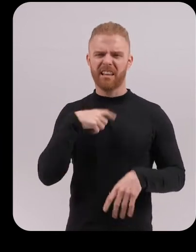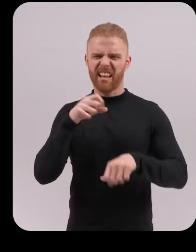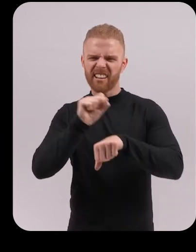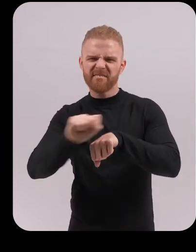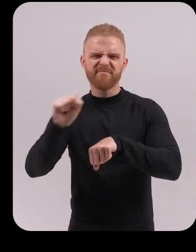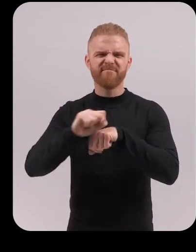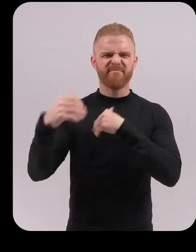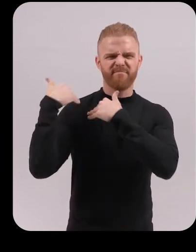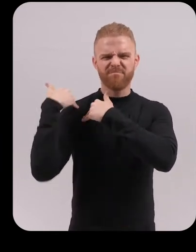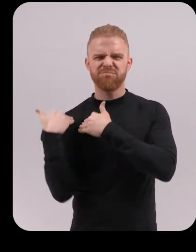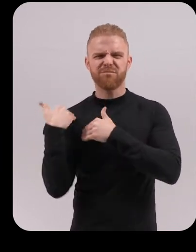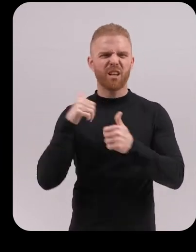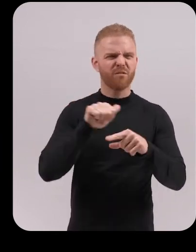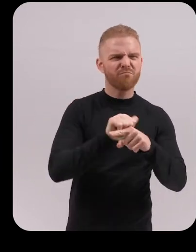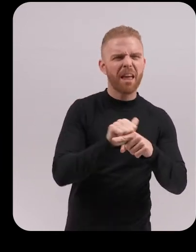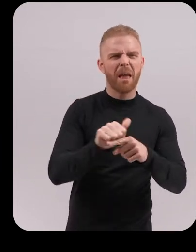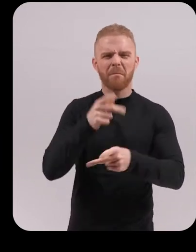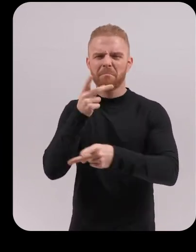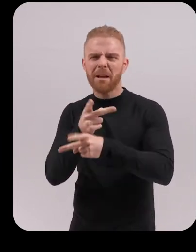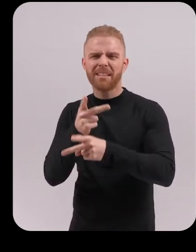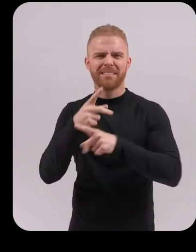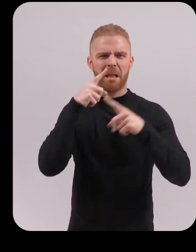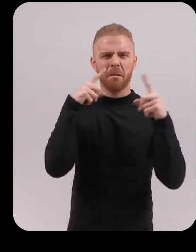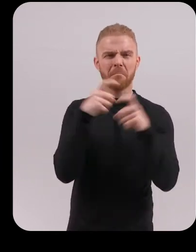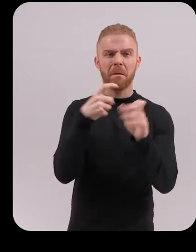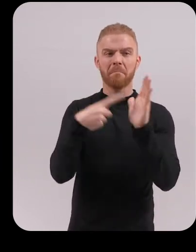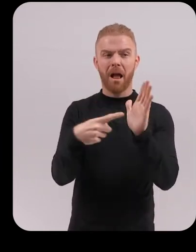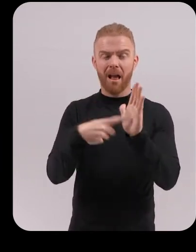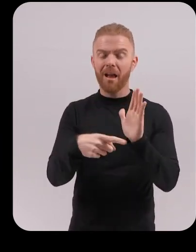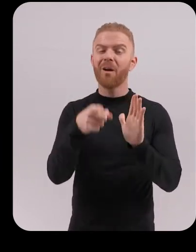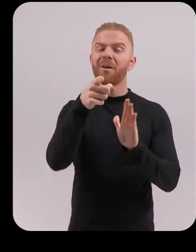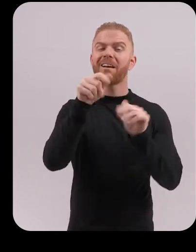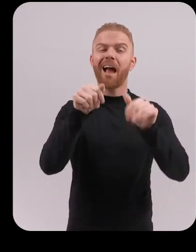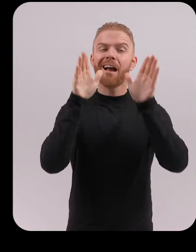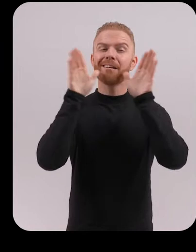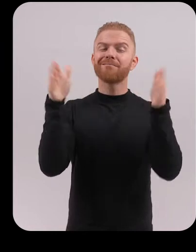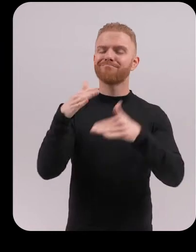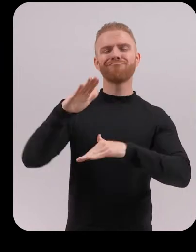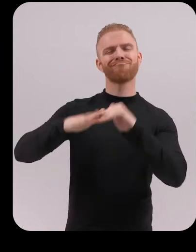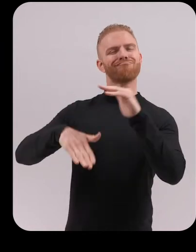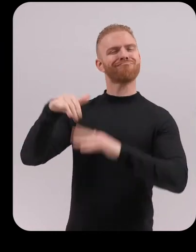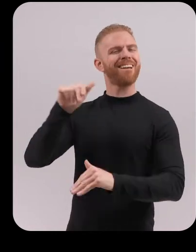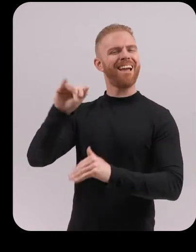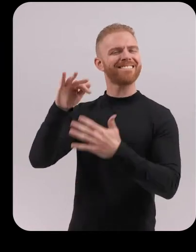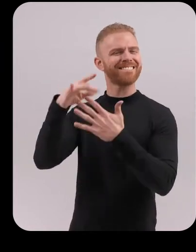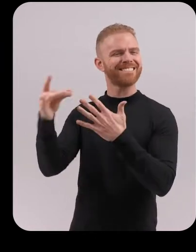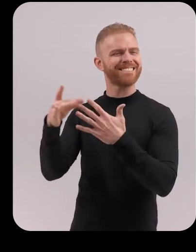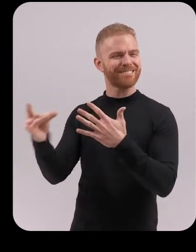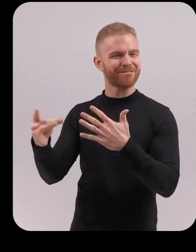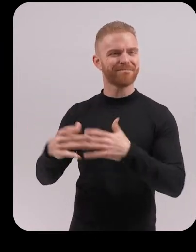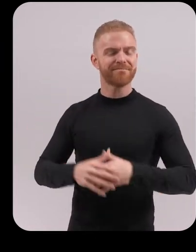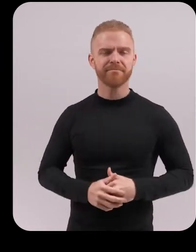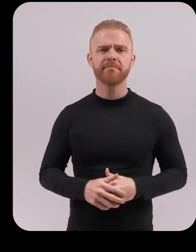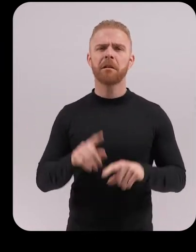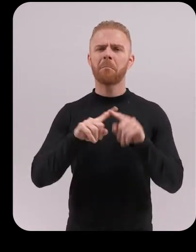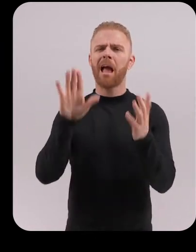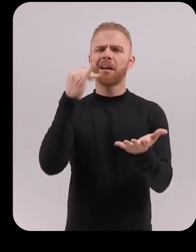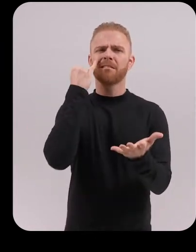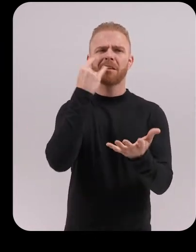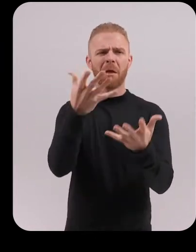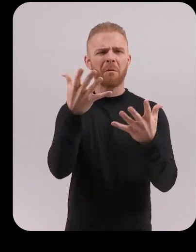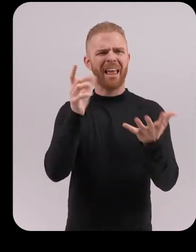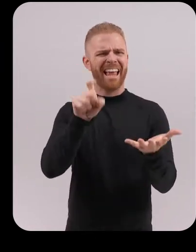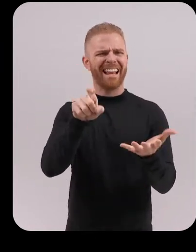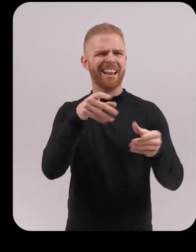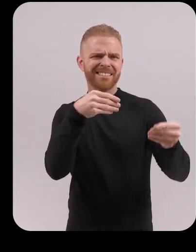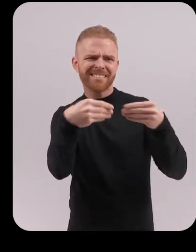lifting of training and maintaining complex models so you can focus on building AI features. But what about when you need a little bit